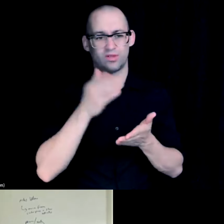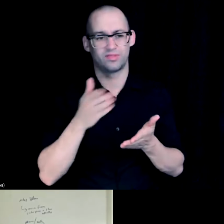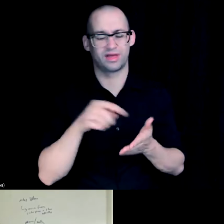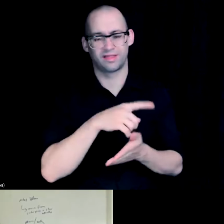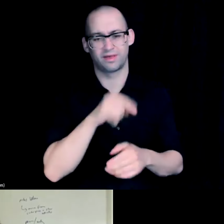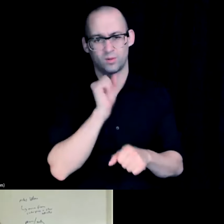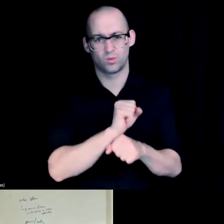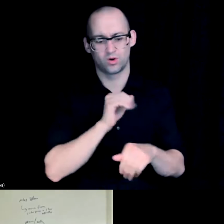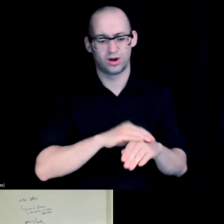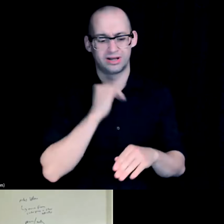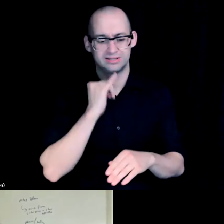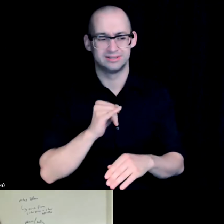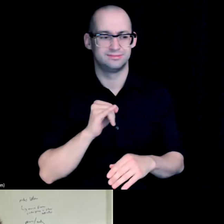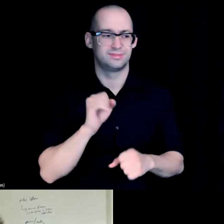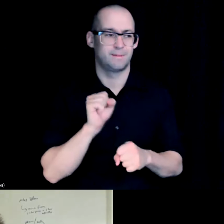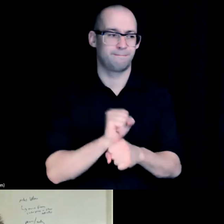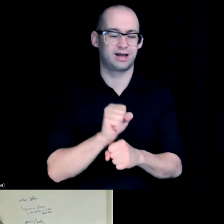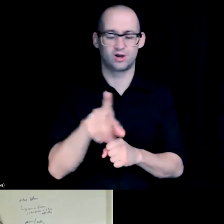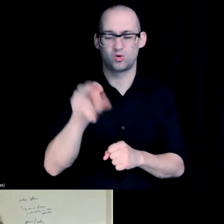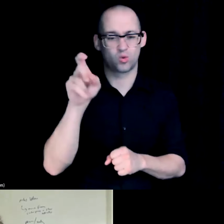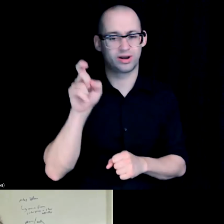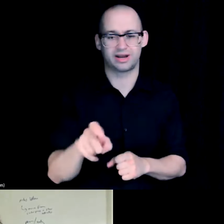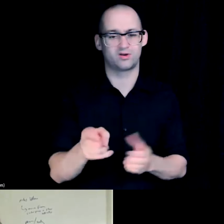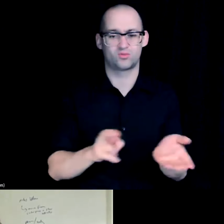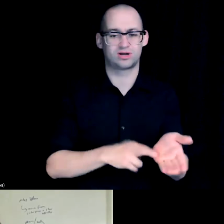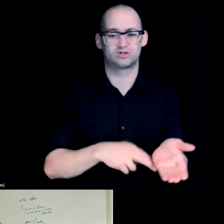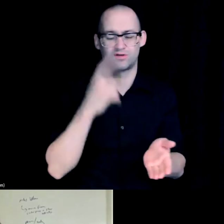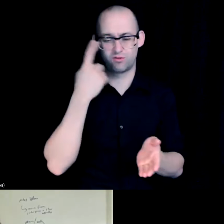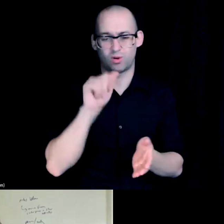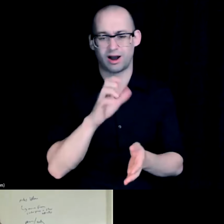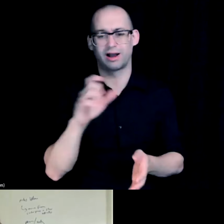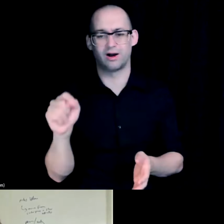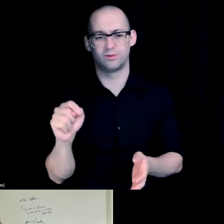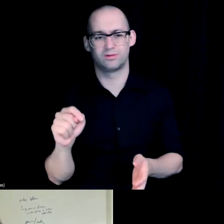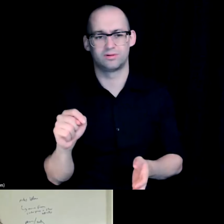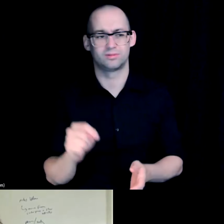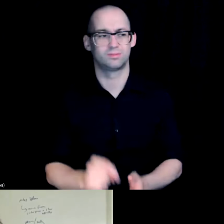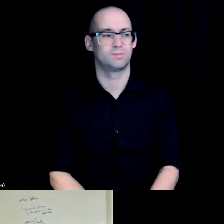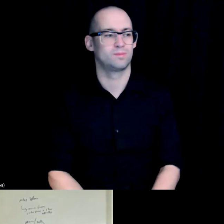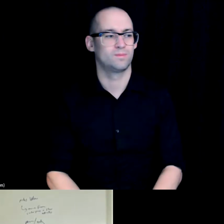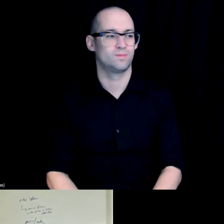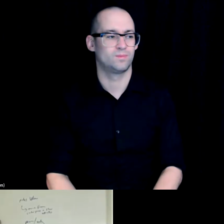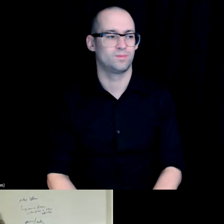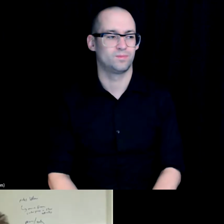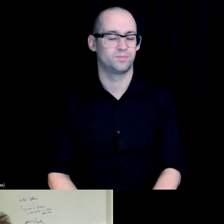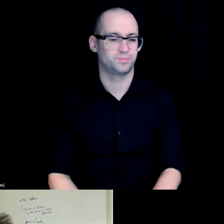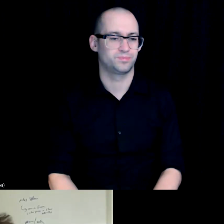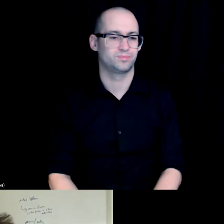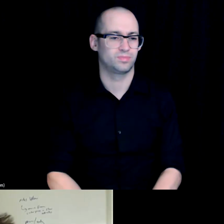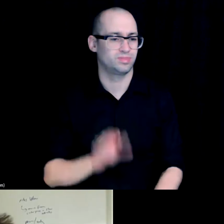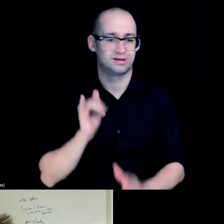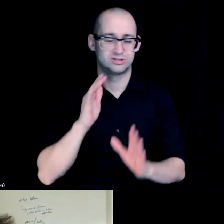on is making it where you don't necessarily have to register for an account to find out in advance whether you're eligible or not, which is great to